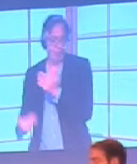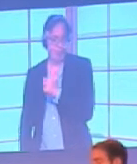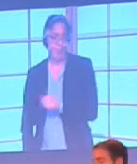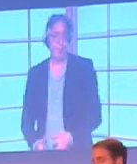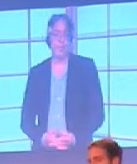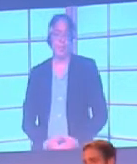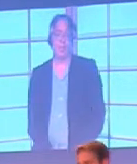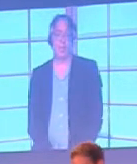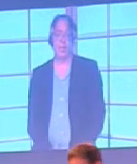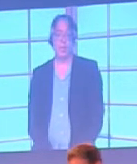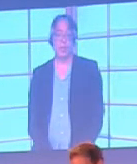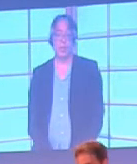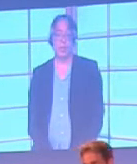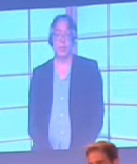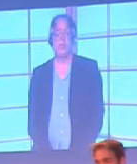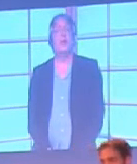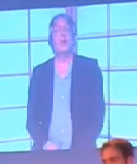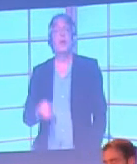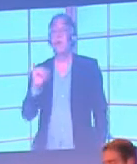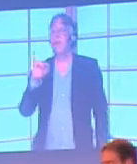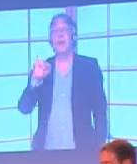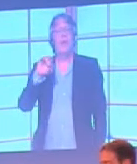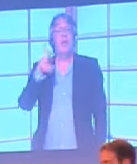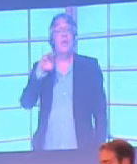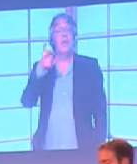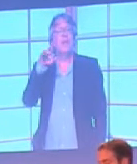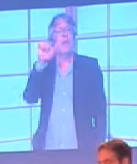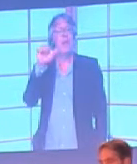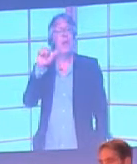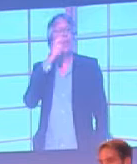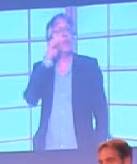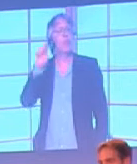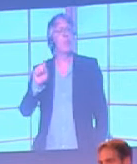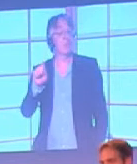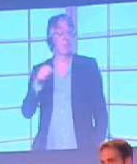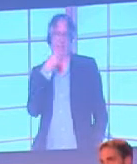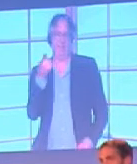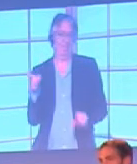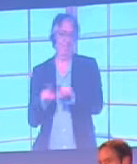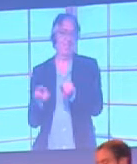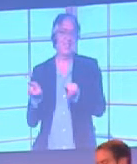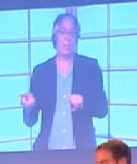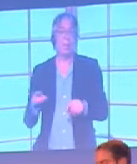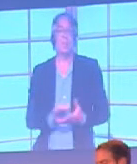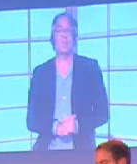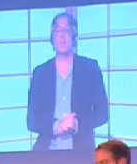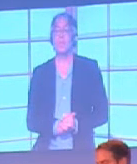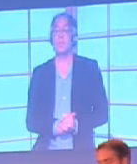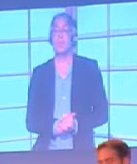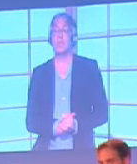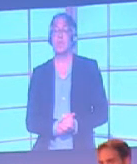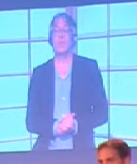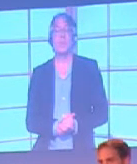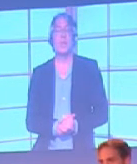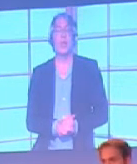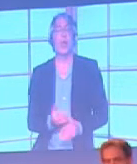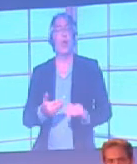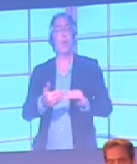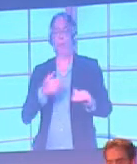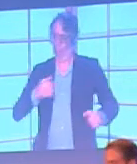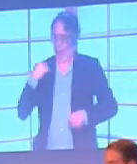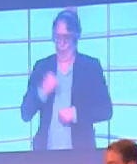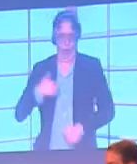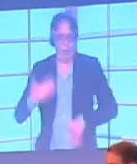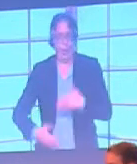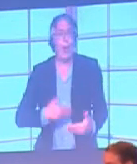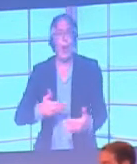I think Irina before was mentioning this. First of all, before starting implementing, we have to have a very good